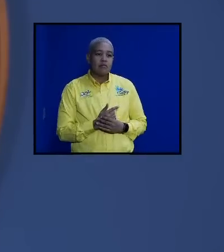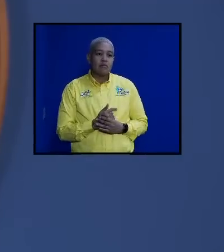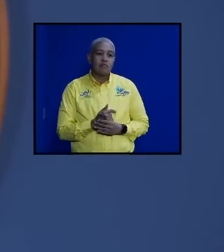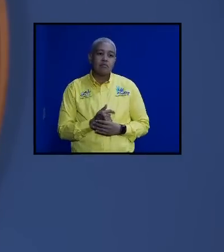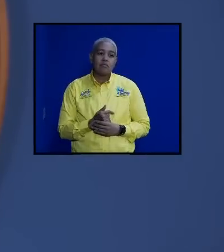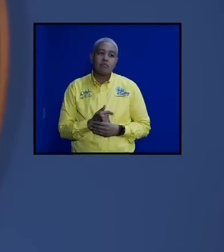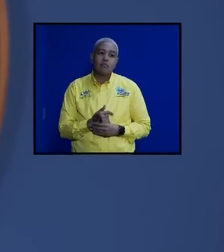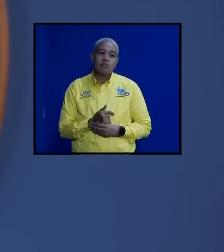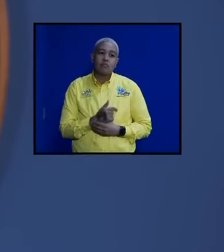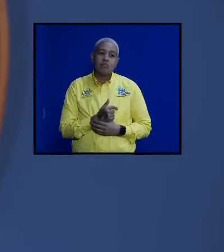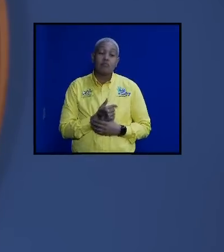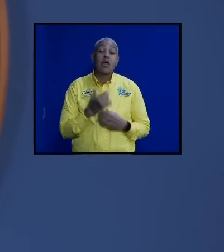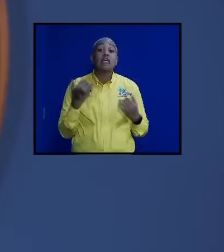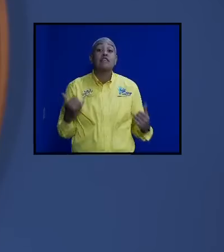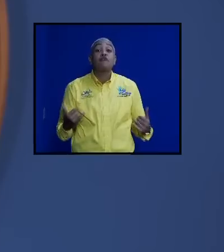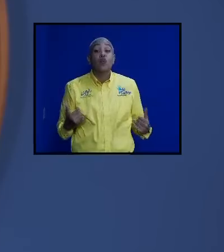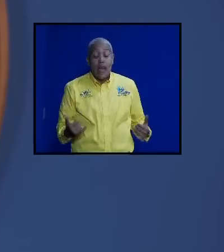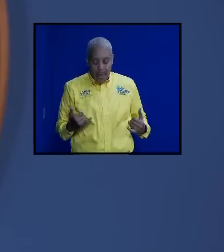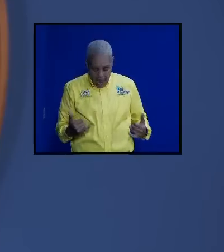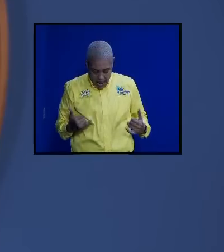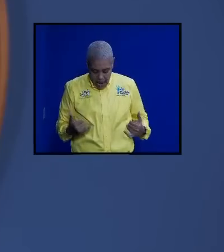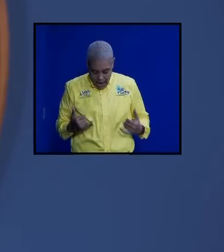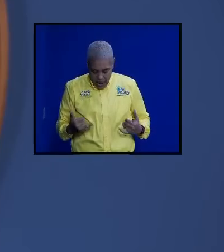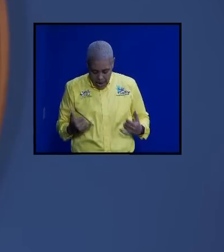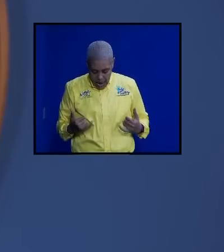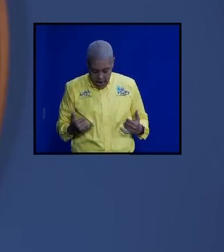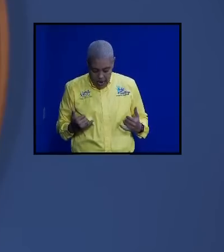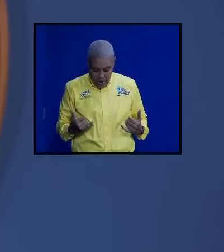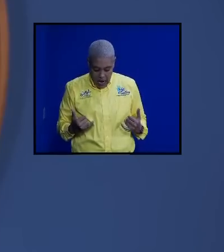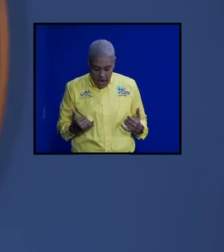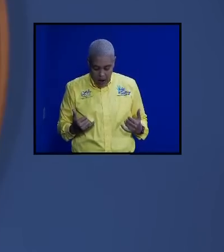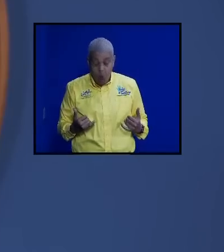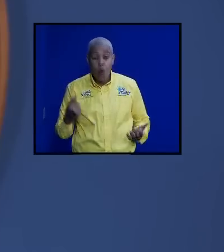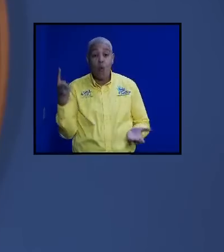To date, as of today, we are